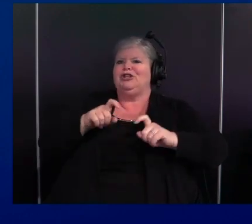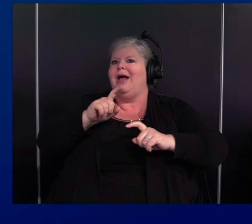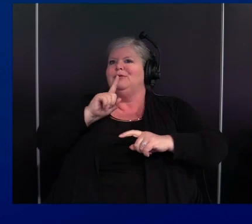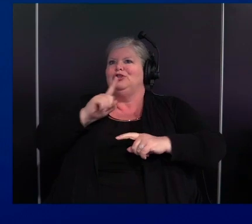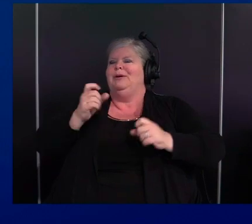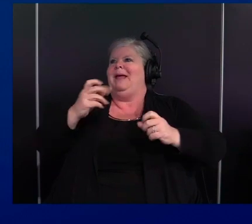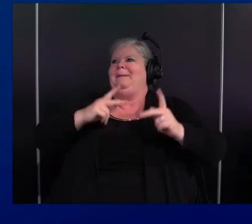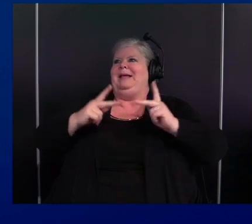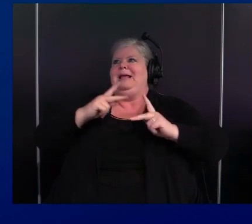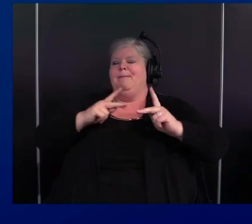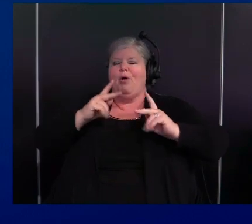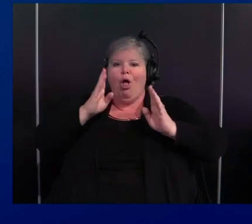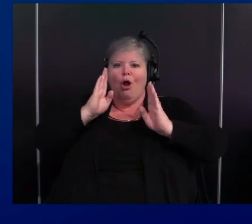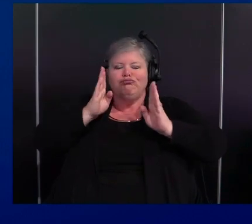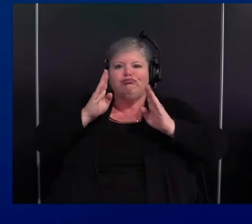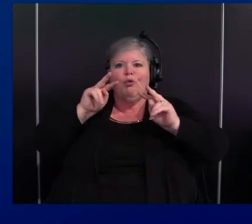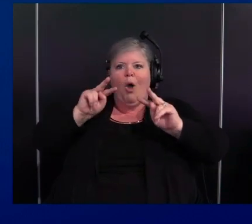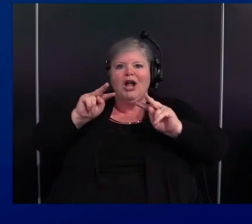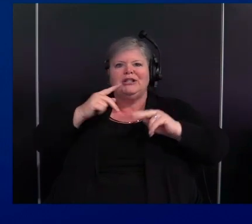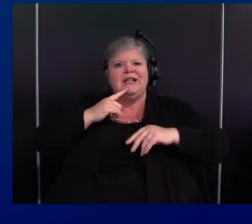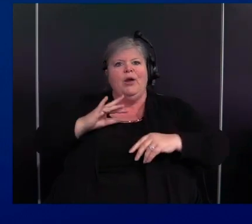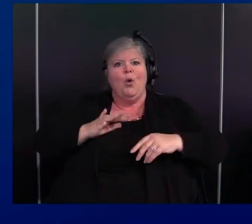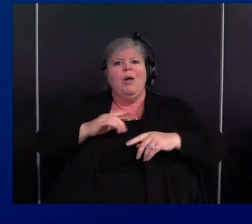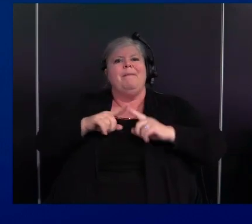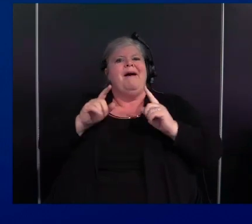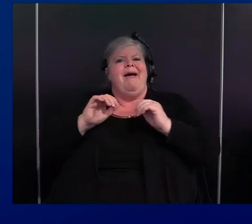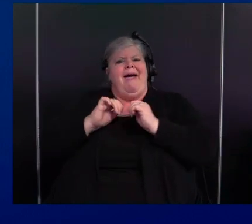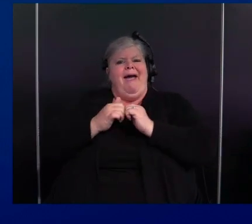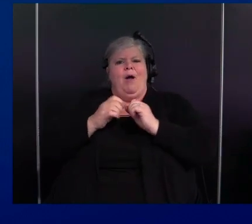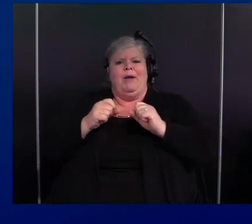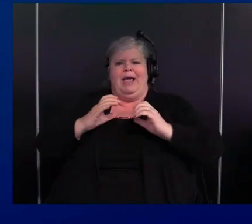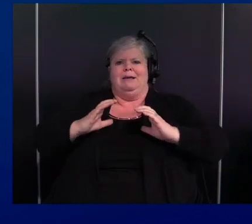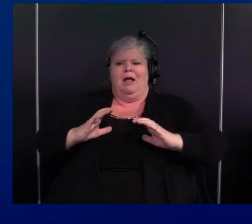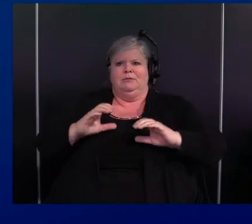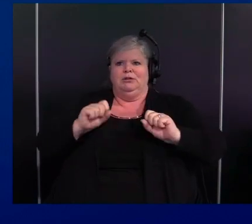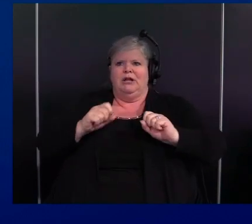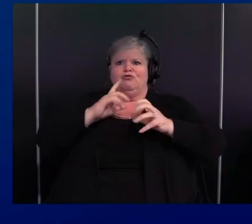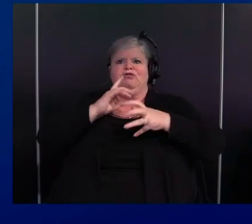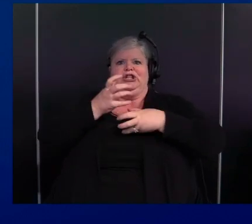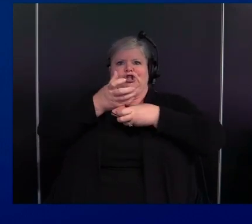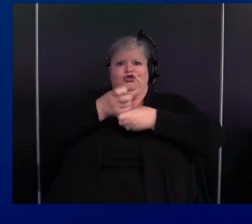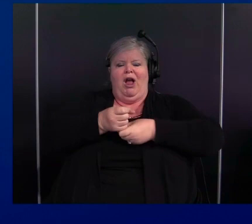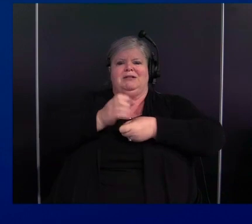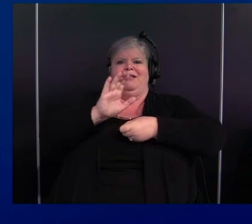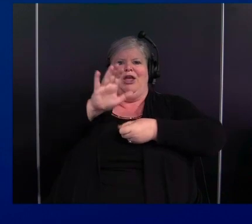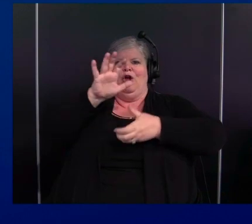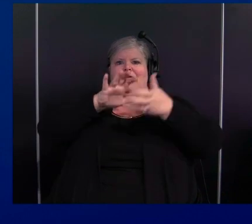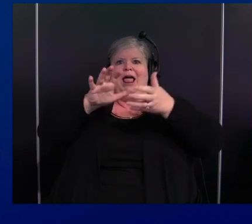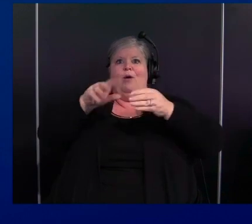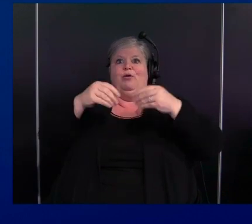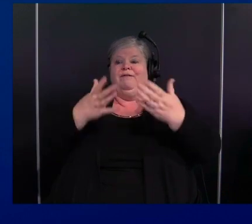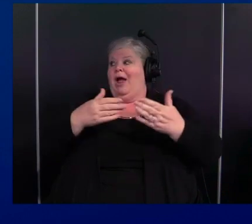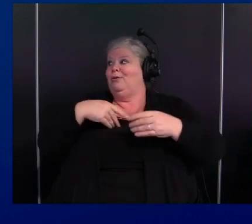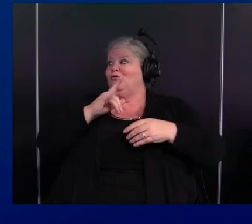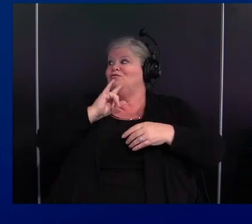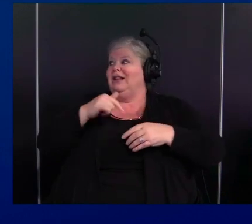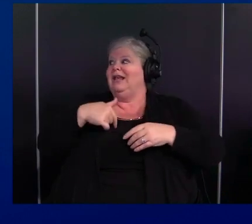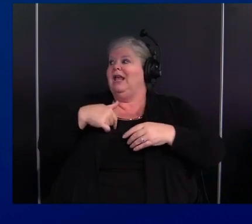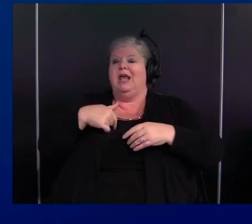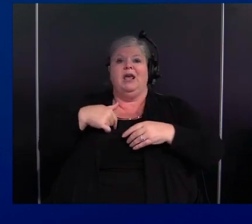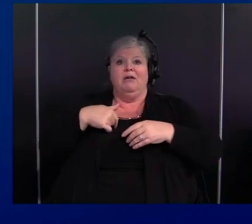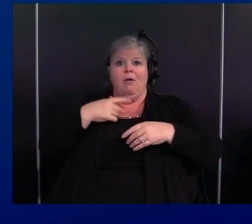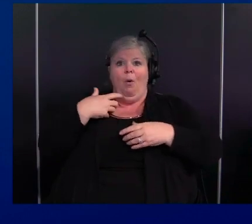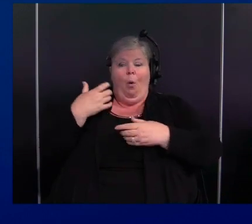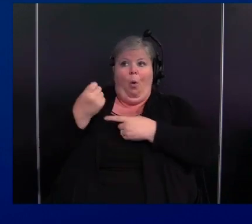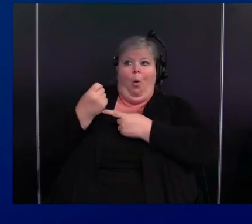this and saying this is really cool, but how do customers get to the point where they're trusting their cloud provider to be able to hold all of this critical